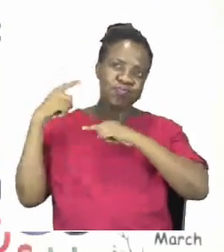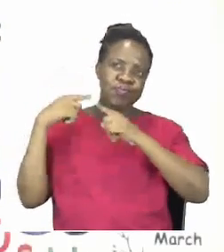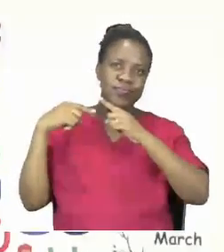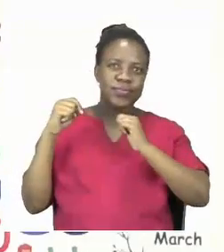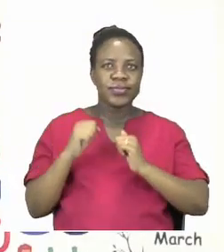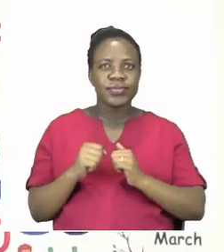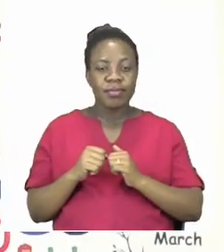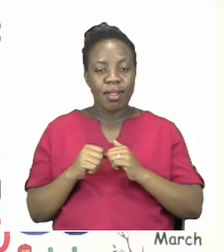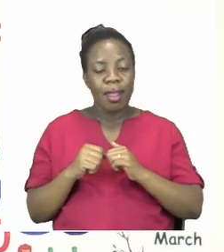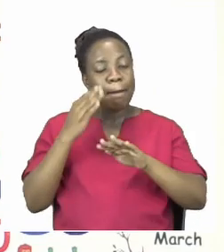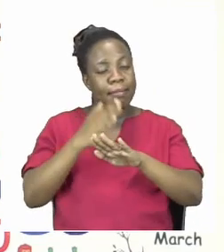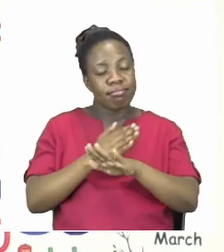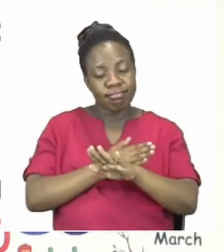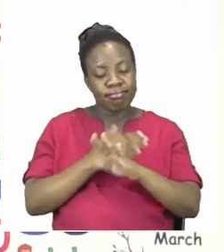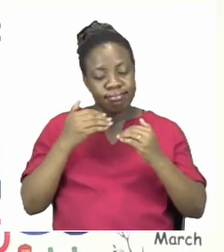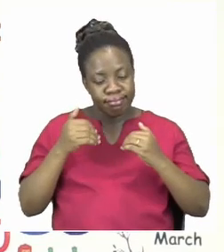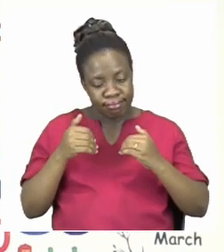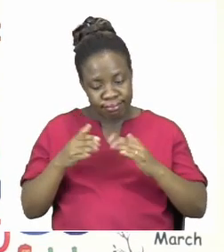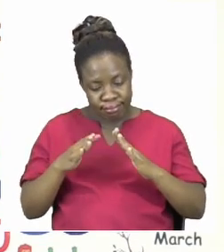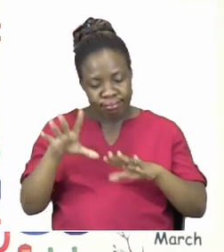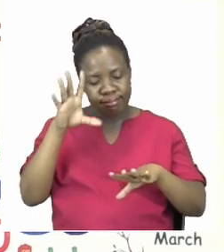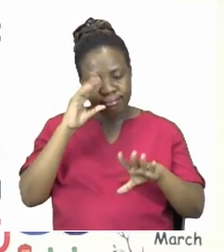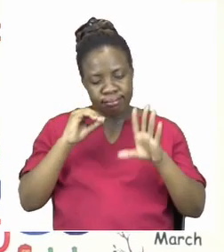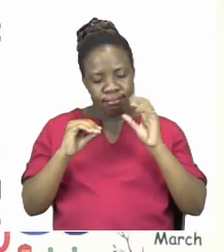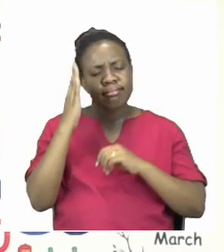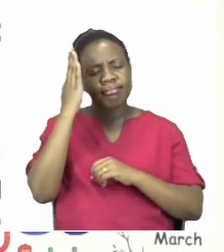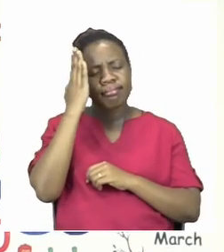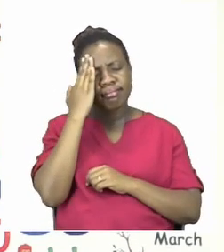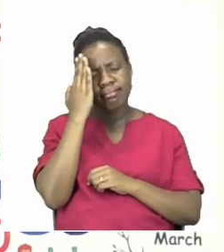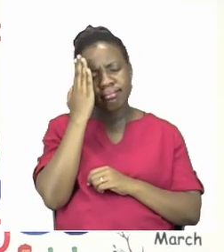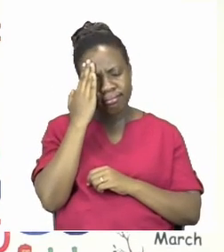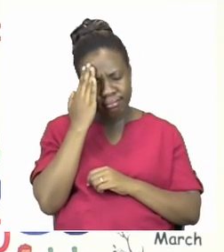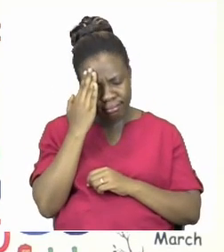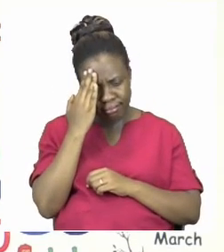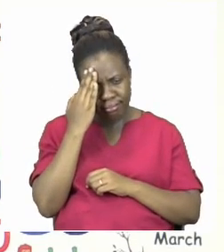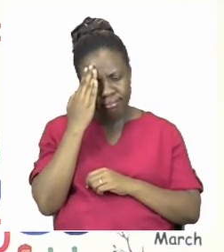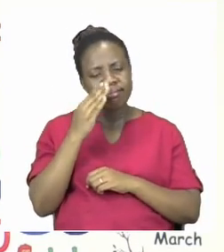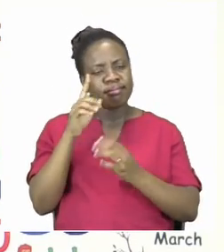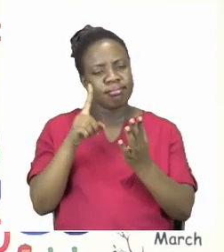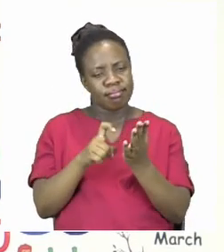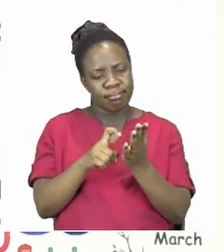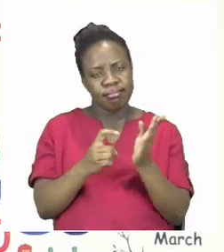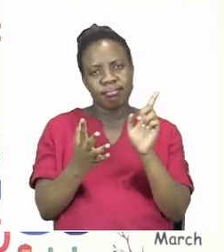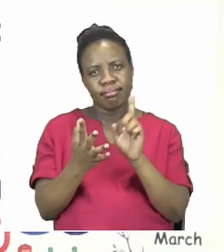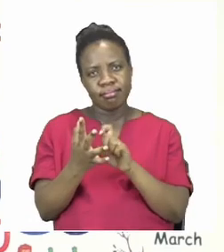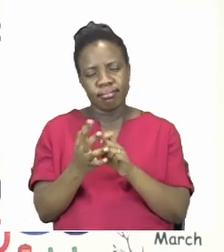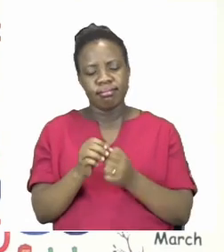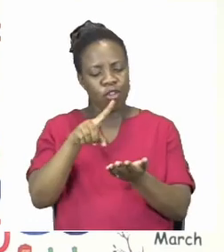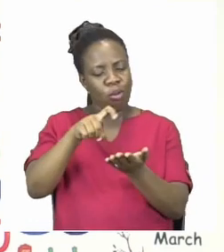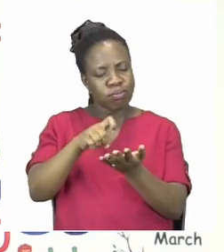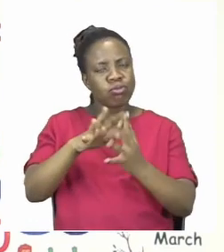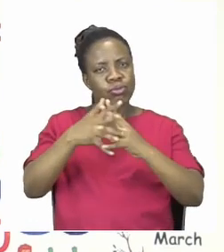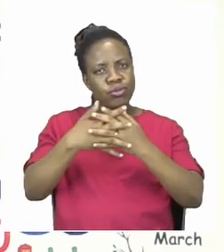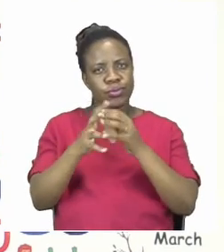revision. Before we get into any lessons though, we know that we need to sanitize. So let's take our sanitizer and